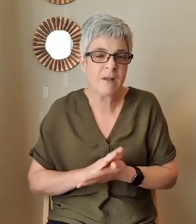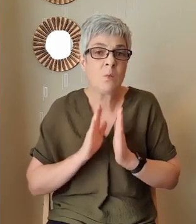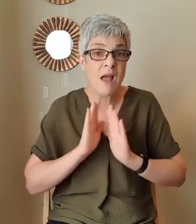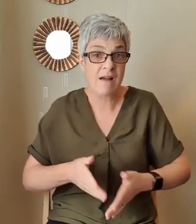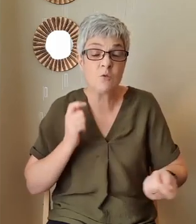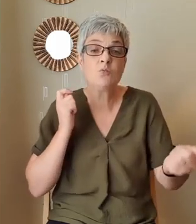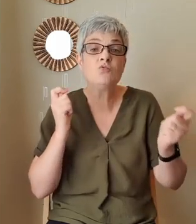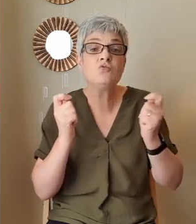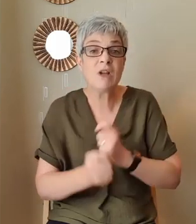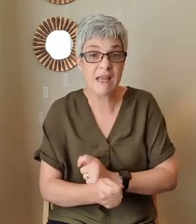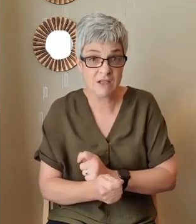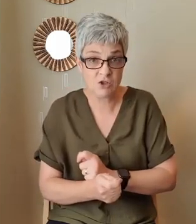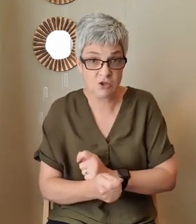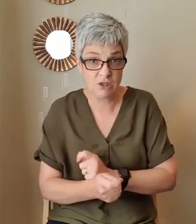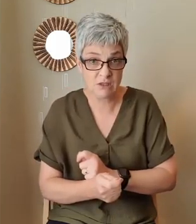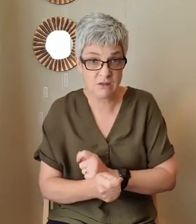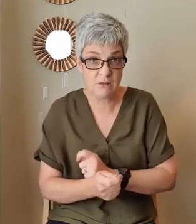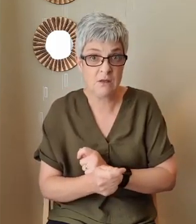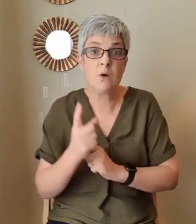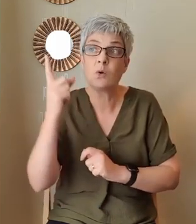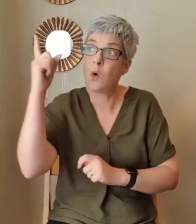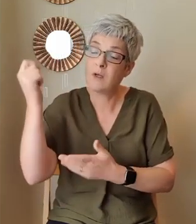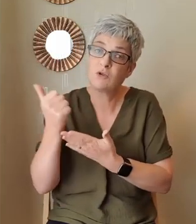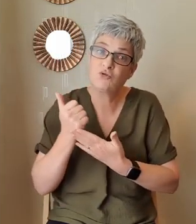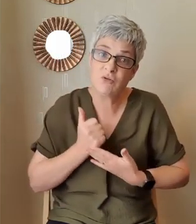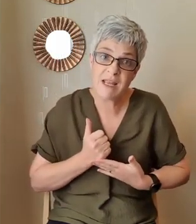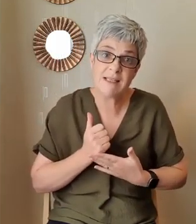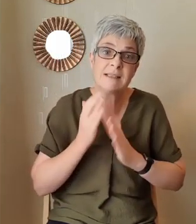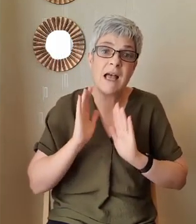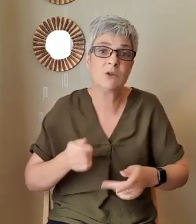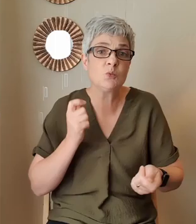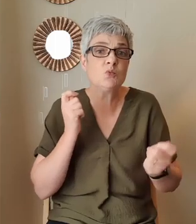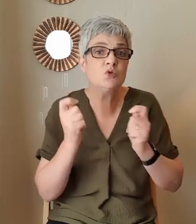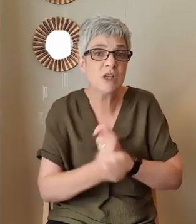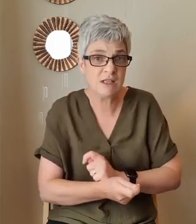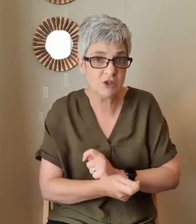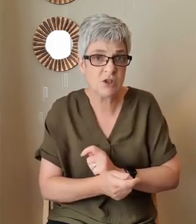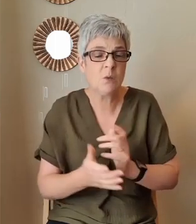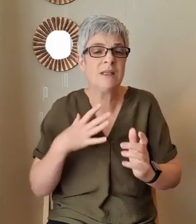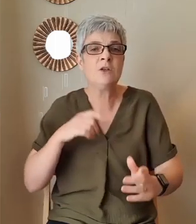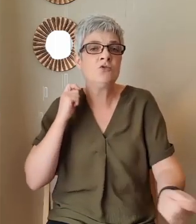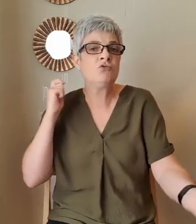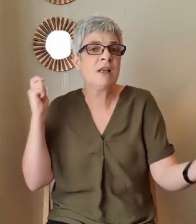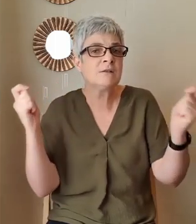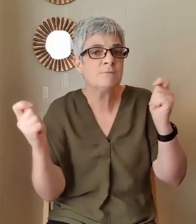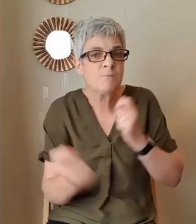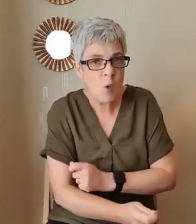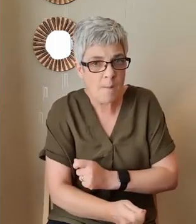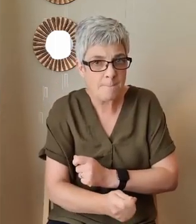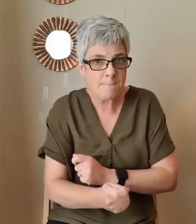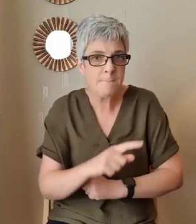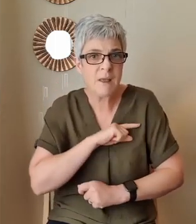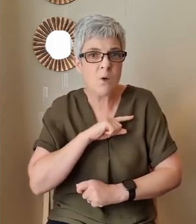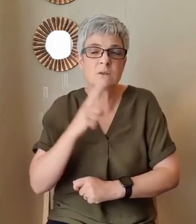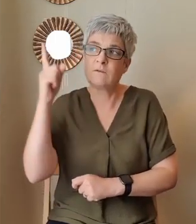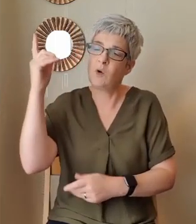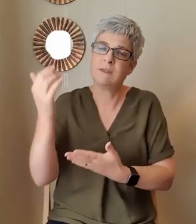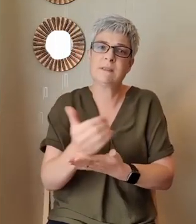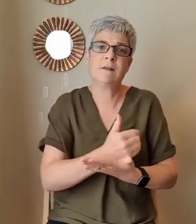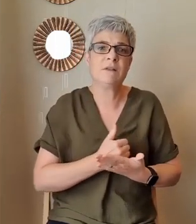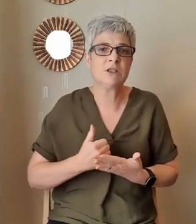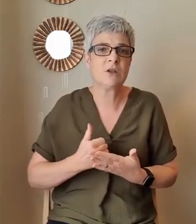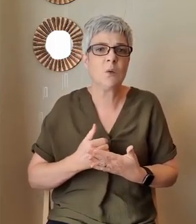We need to be changed by the grace of God. We need to be transformed by the salvation of God.